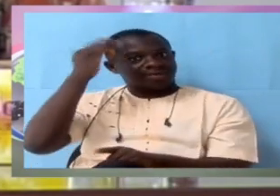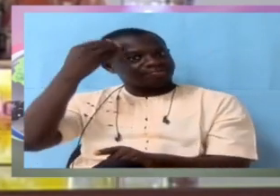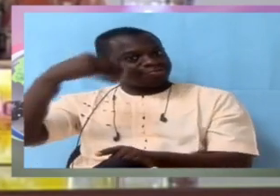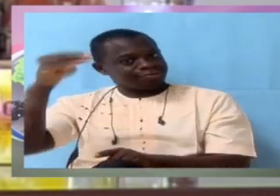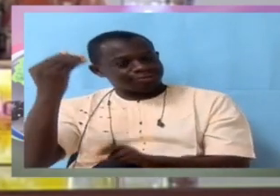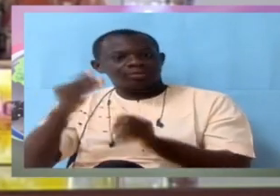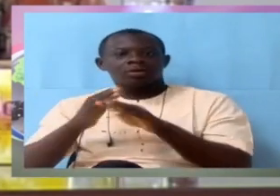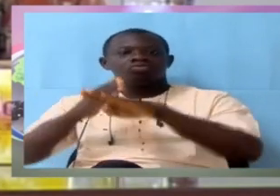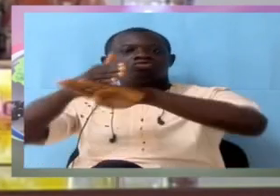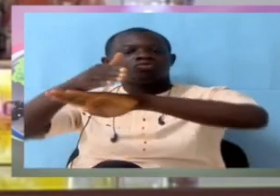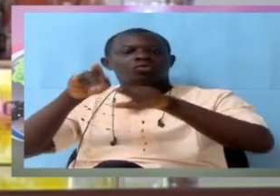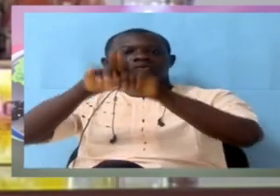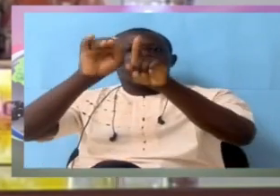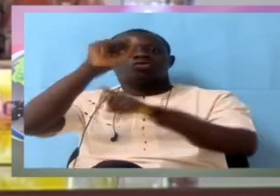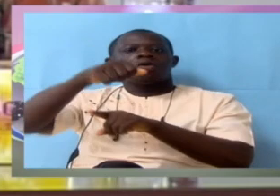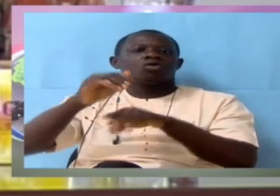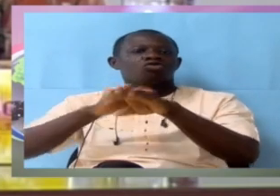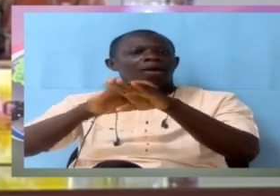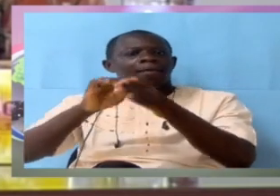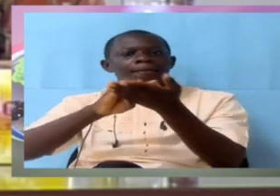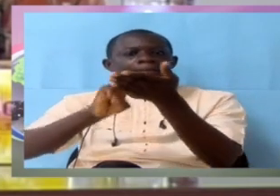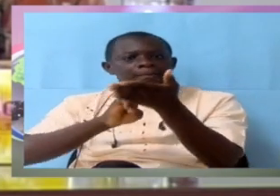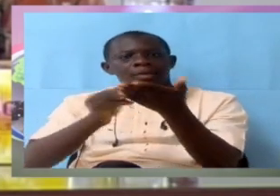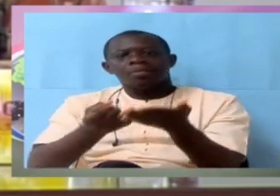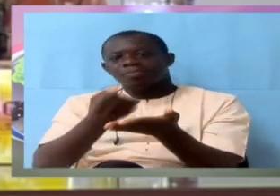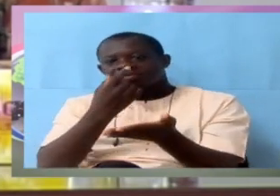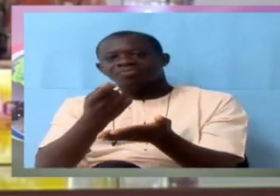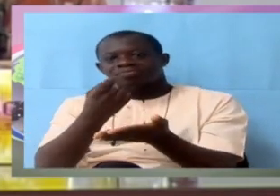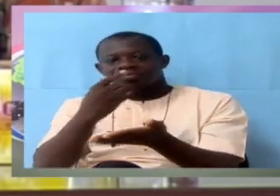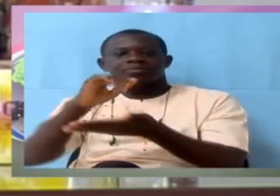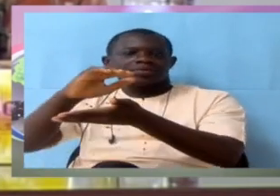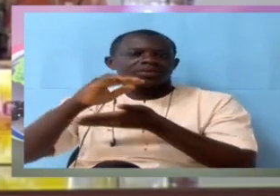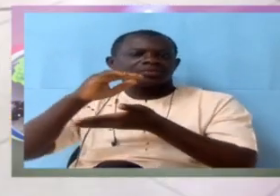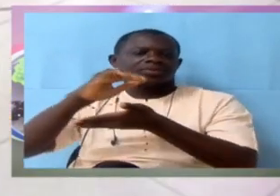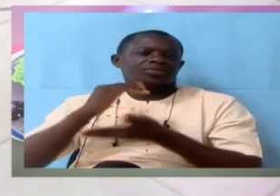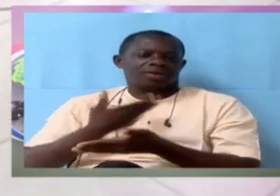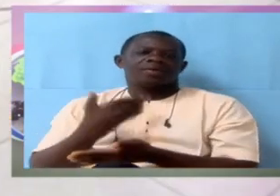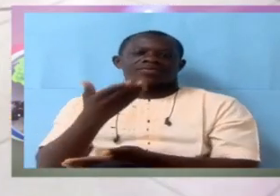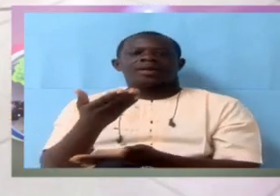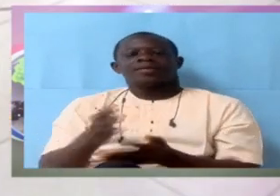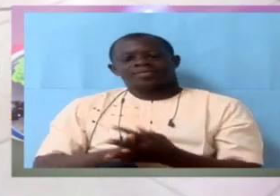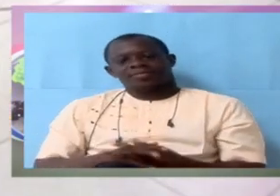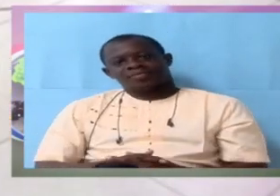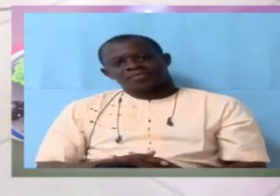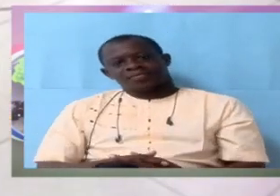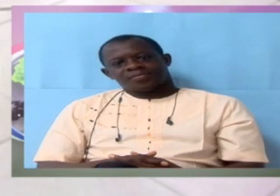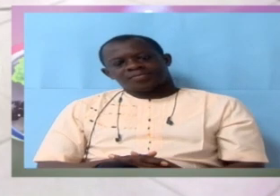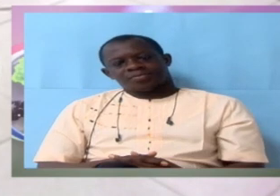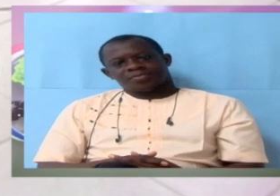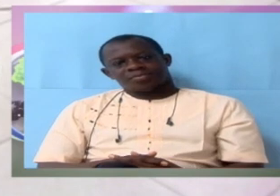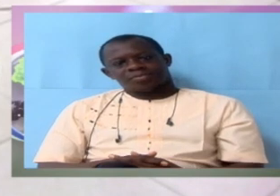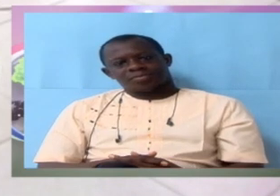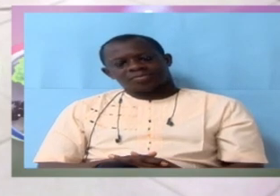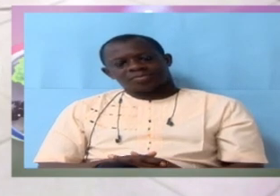ke findini television do kwa ke jara bari hanwo itenara na tendeng ibela lopitano borol taka. Watu mbele lopitano borol taka bari